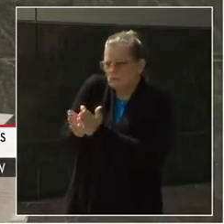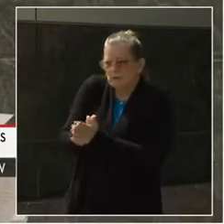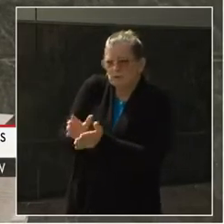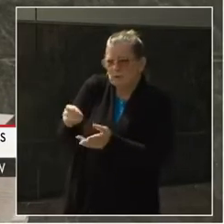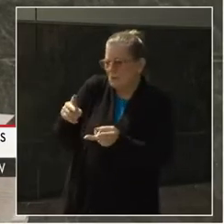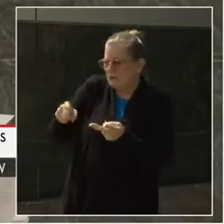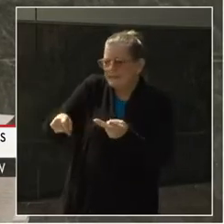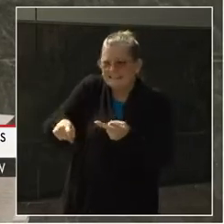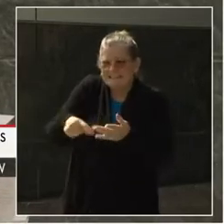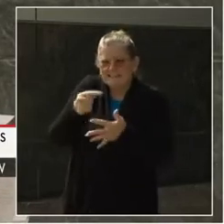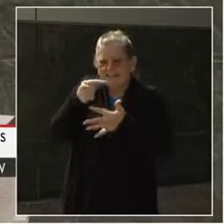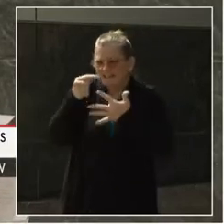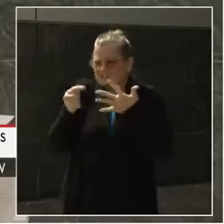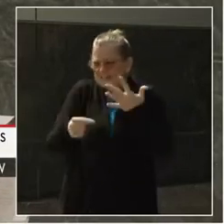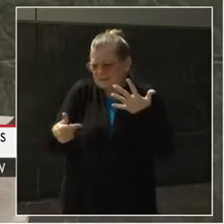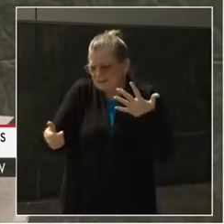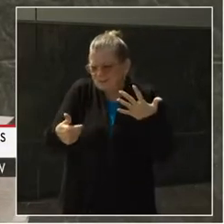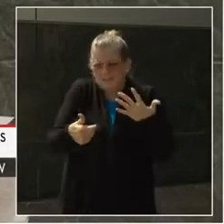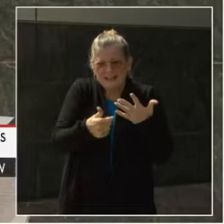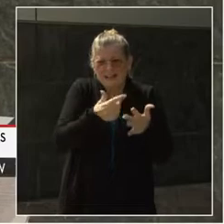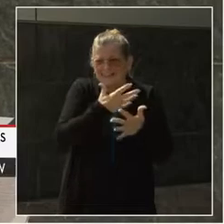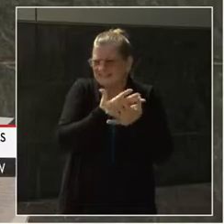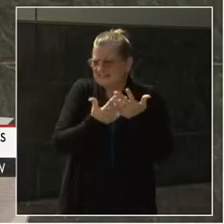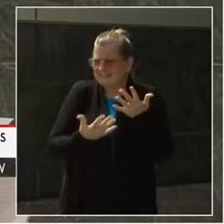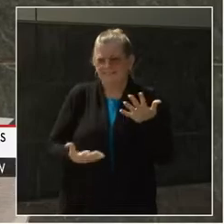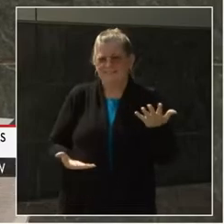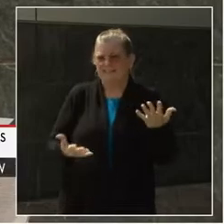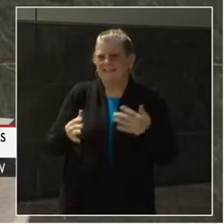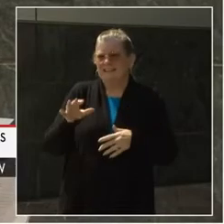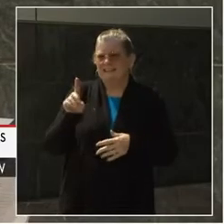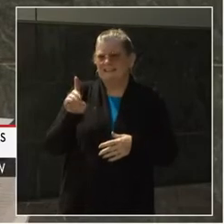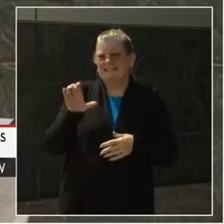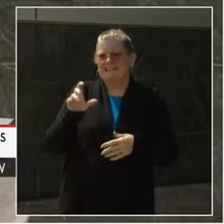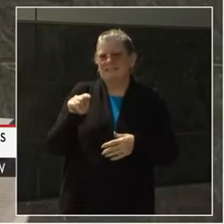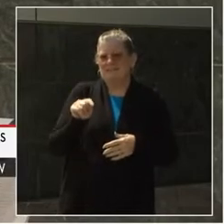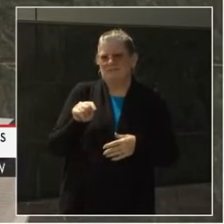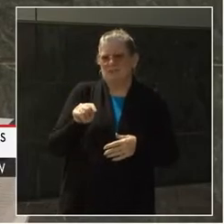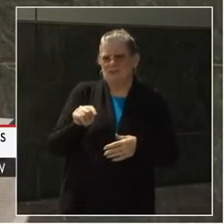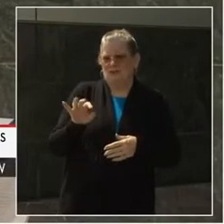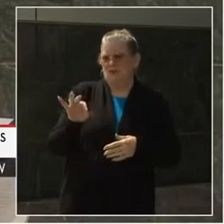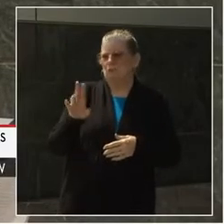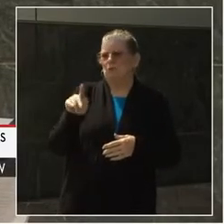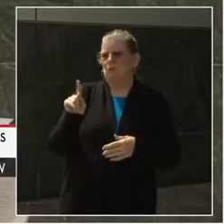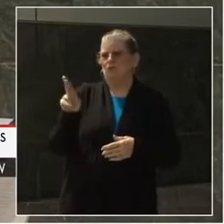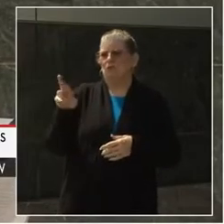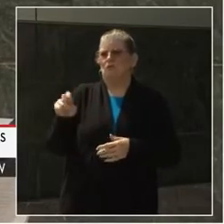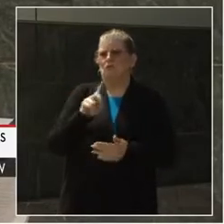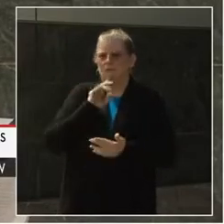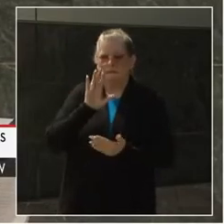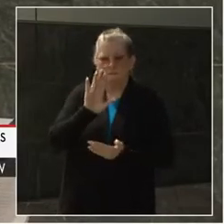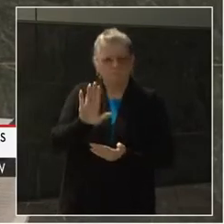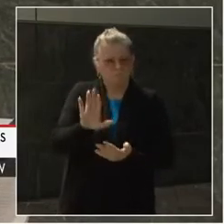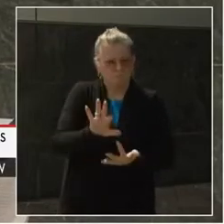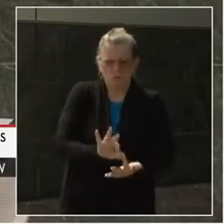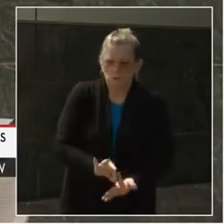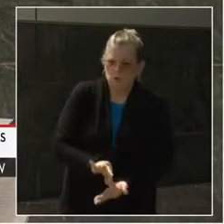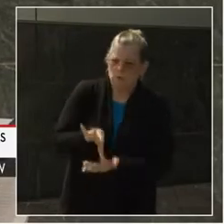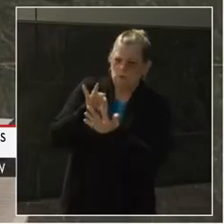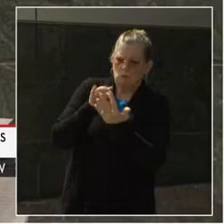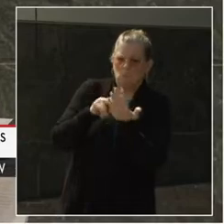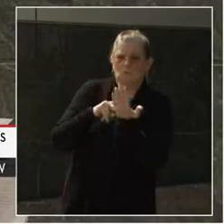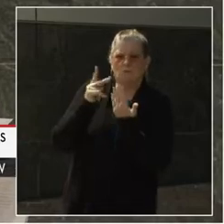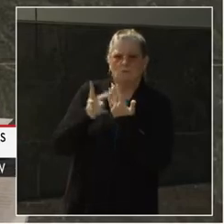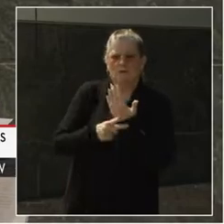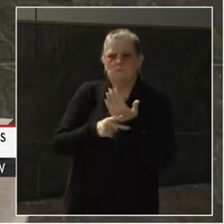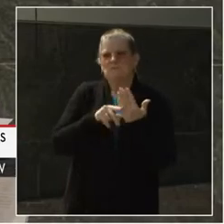Futures is such a unique program because we are saying that we are not just going to get you through your first year. We are going to make sure that for up to 3 years of